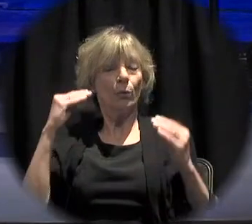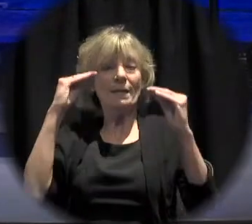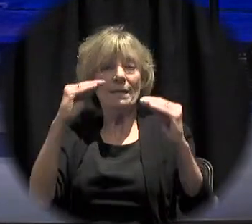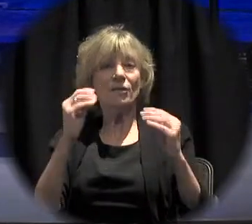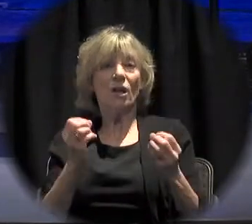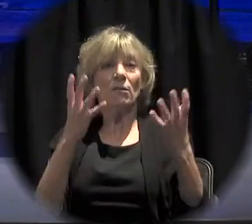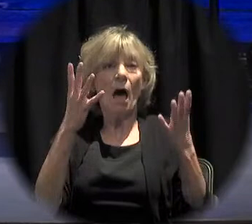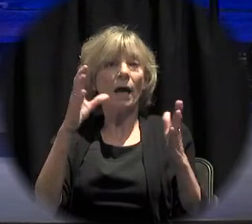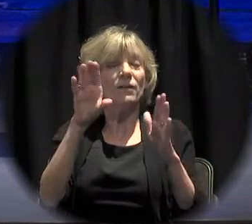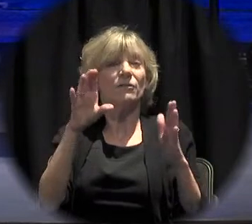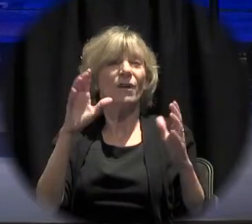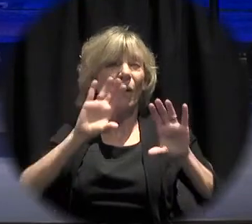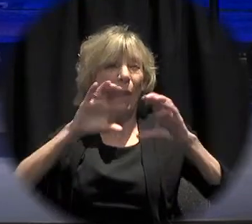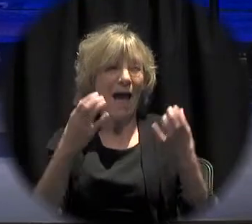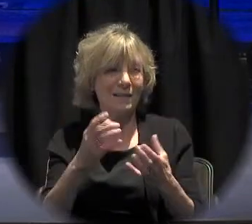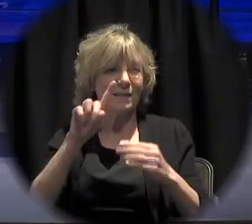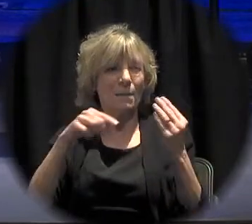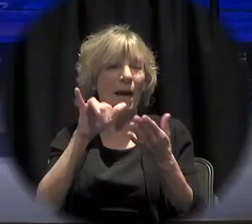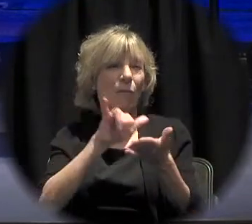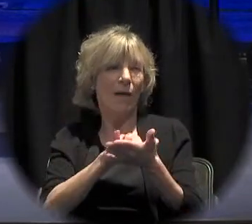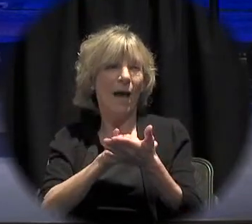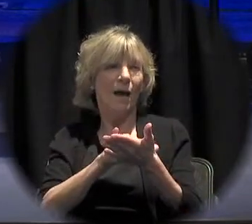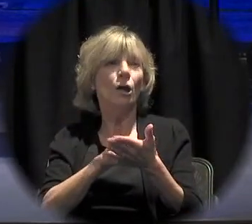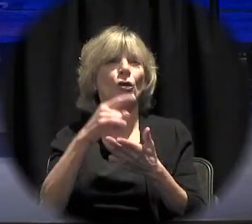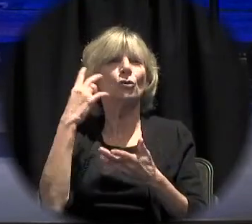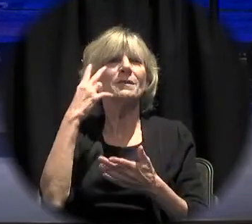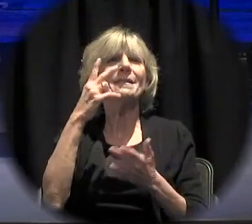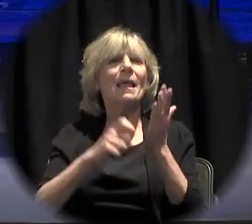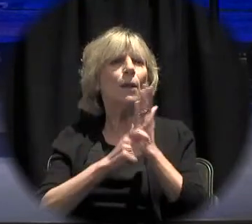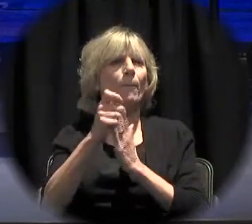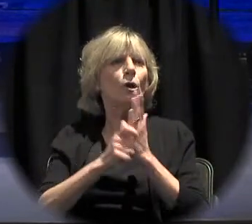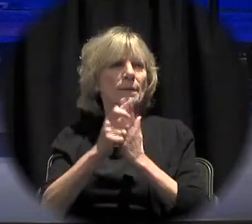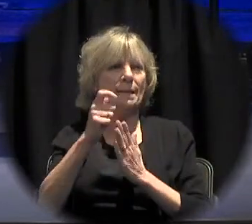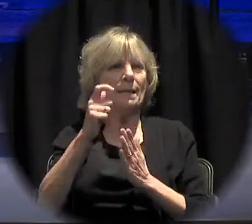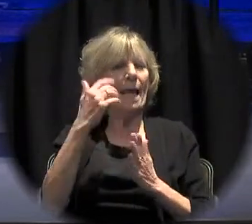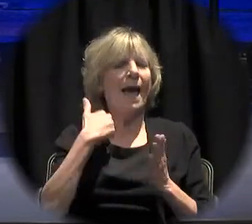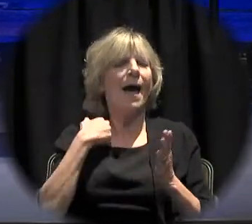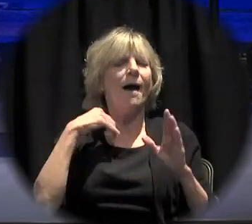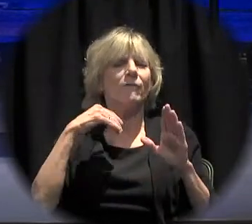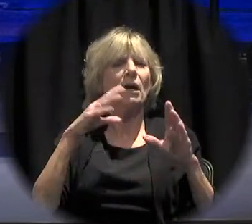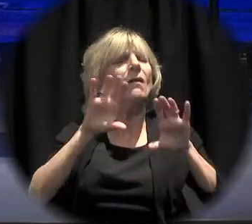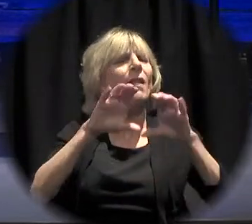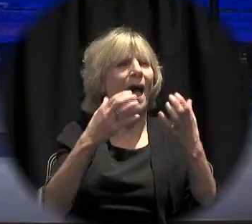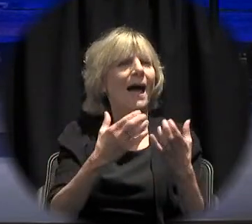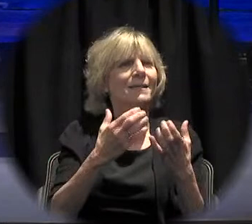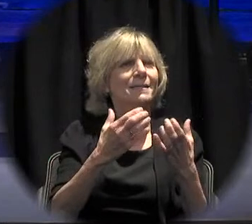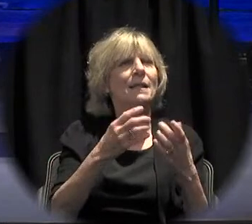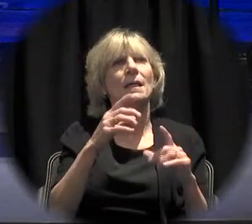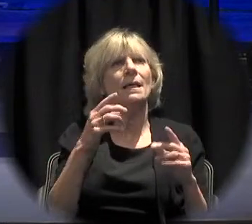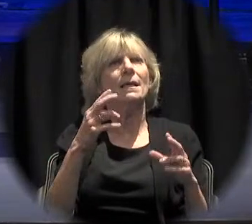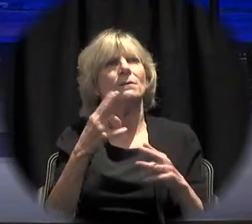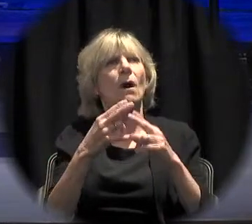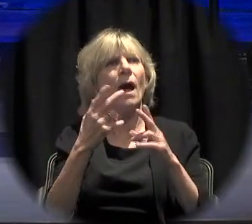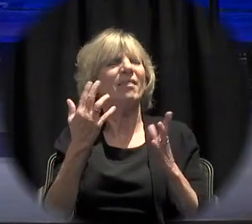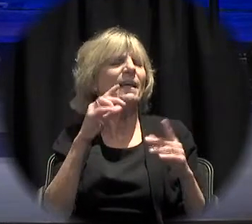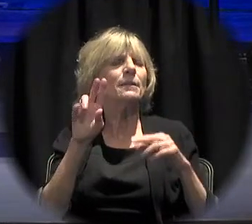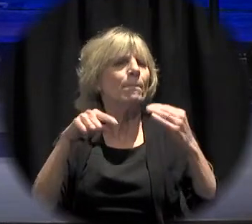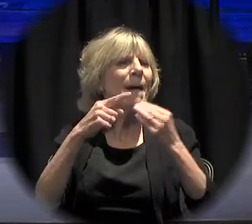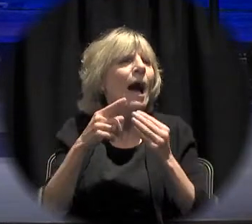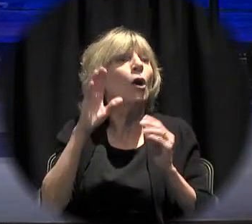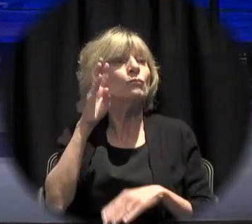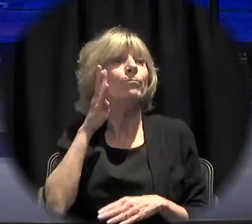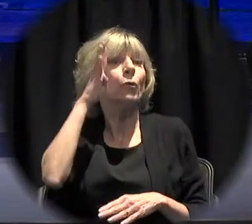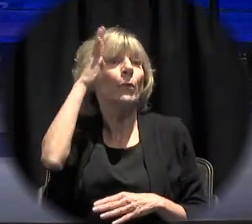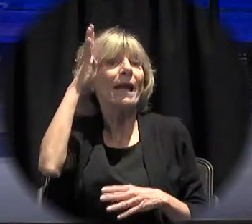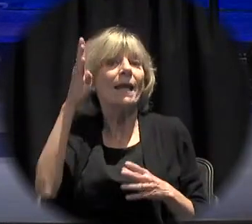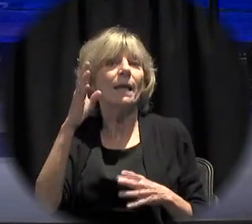up in October. You'll see some information on it in your bulletin. And that one is on creating a culture of honor in your